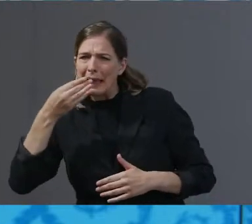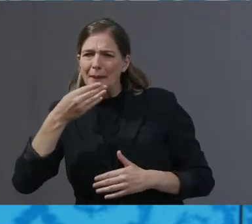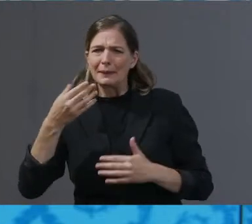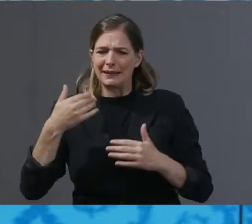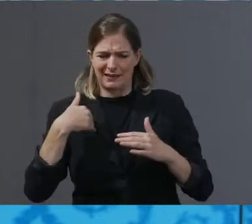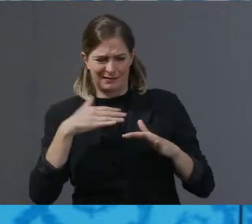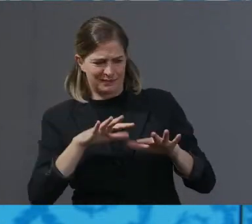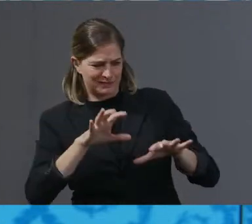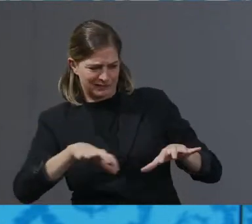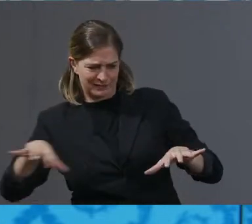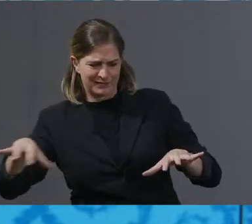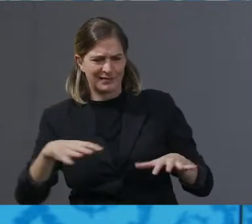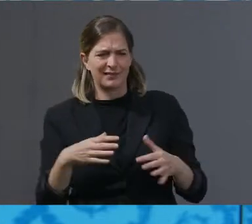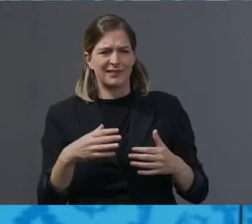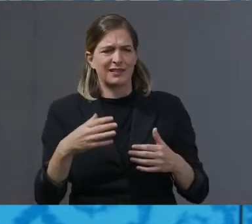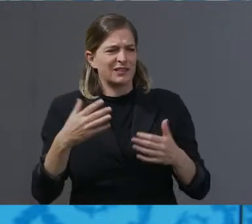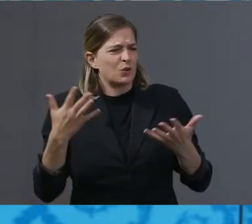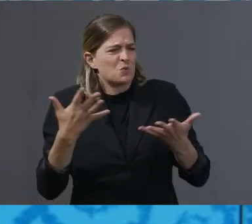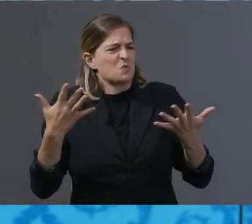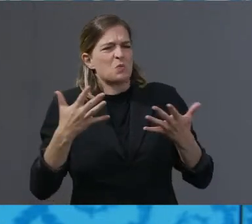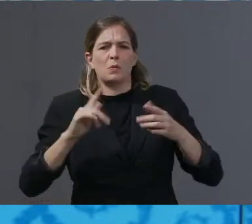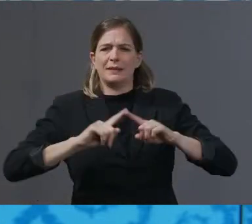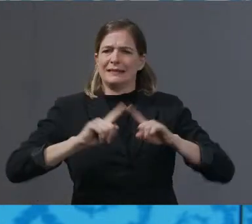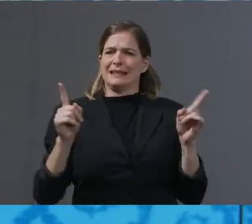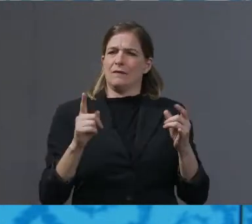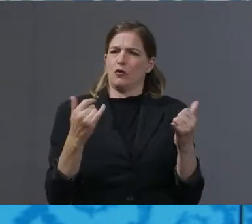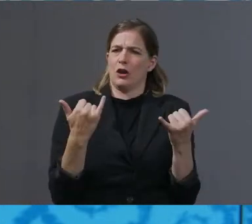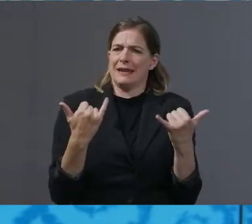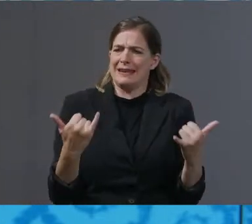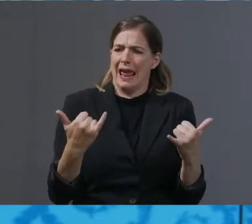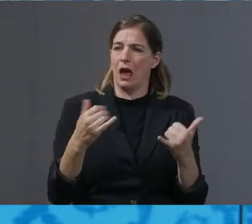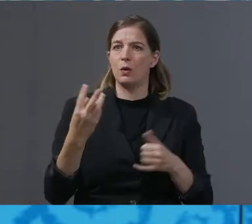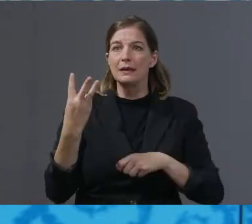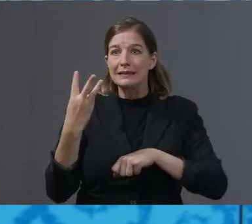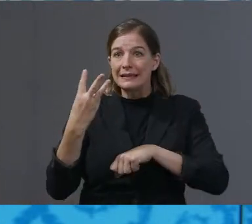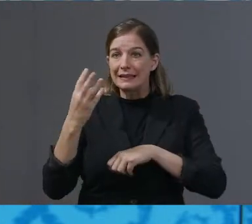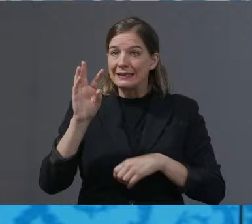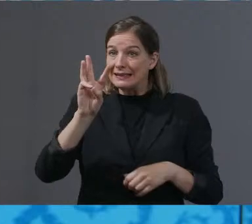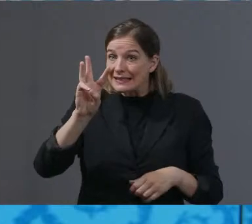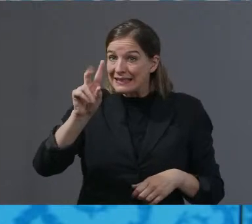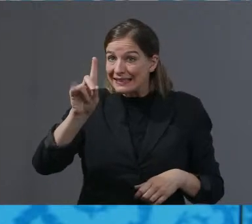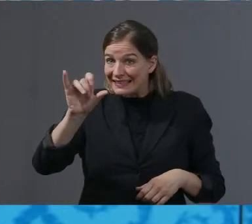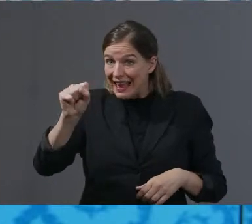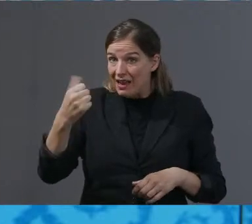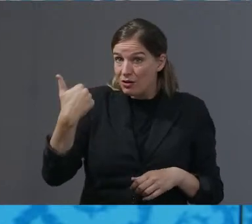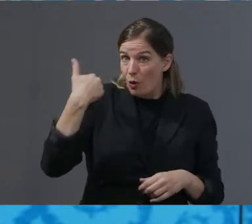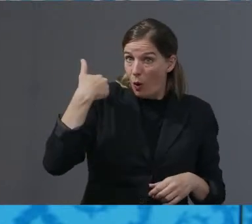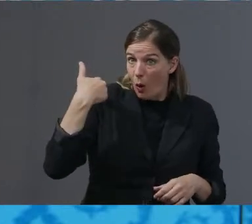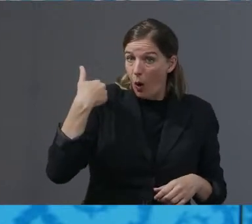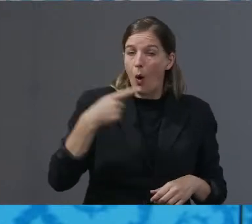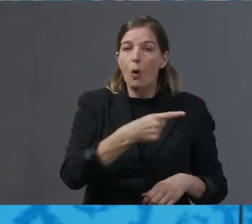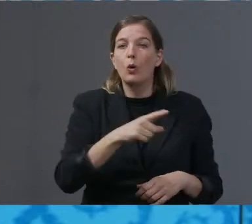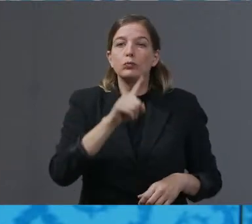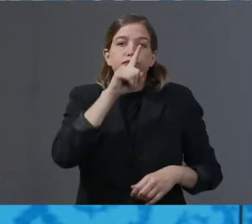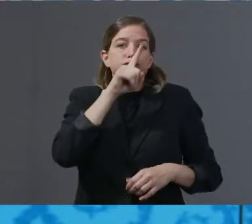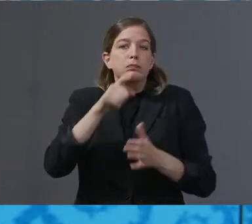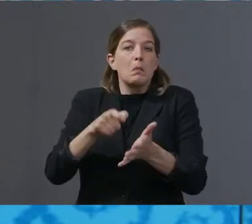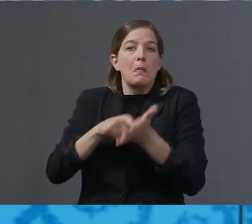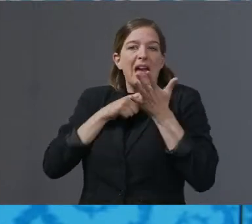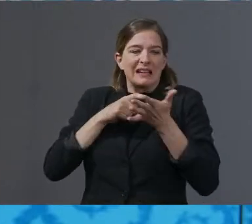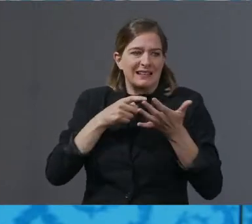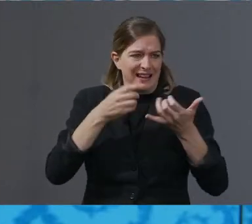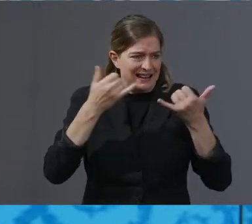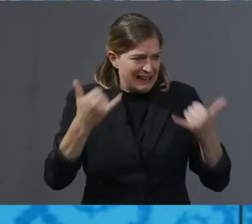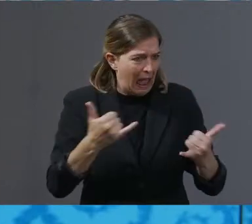the last 6 days to make you go from, I'm not going to mandate it, I don't believe in local options on this, to this? So,